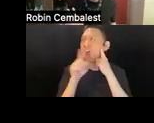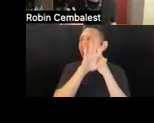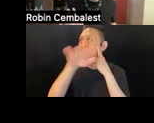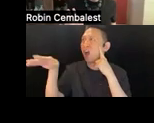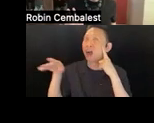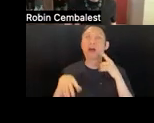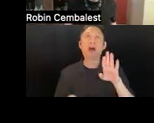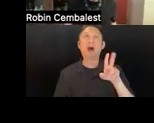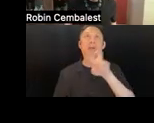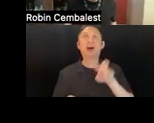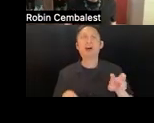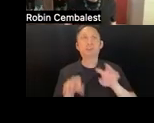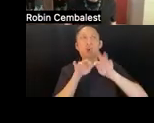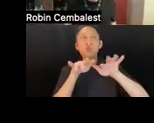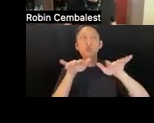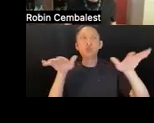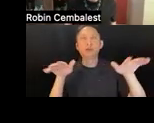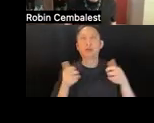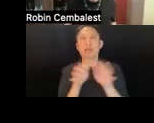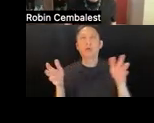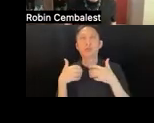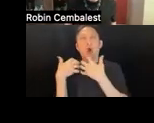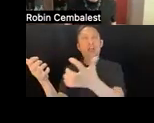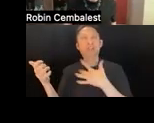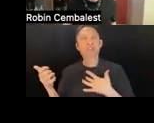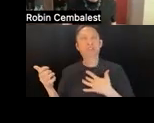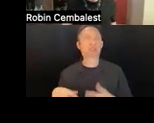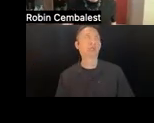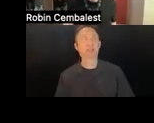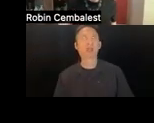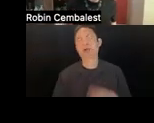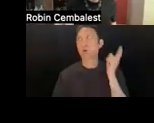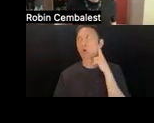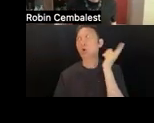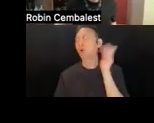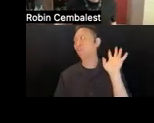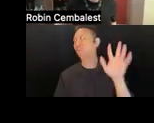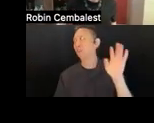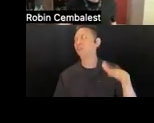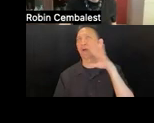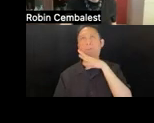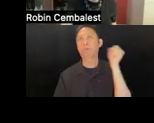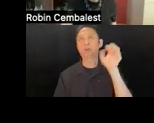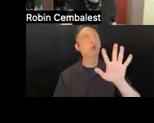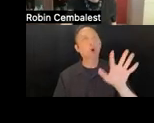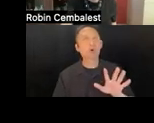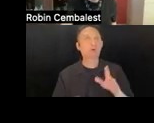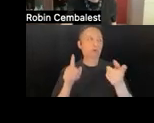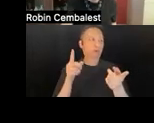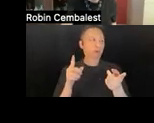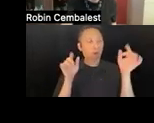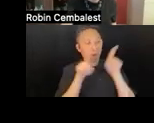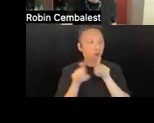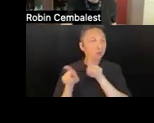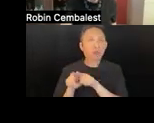tiring out the audience. Now, as it gets closer, that will change. So the most common thing we're going to see is an announcement on